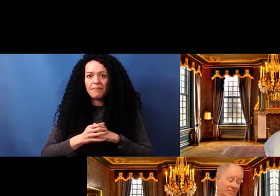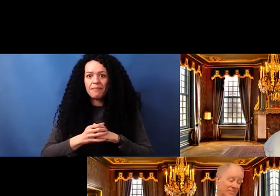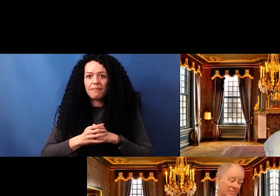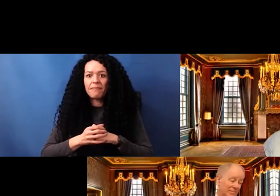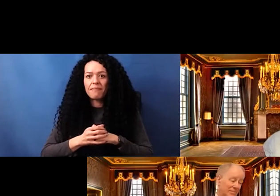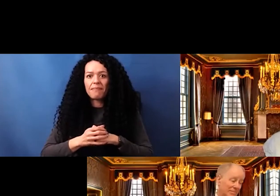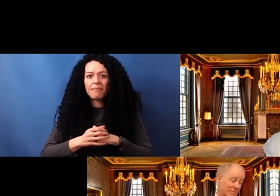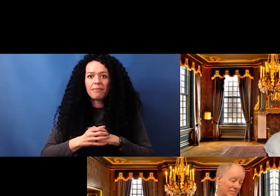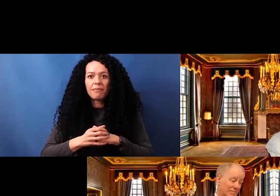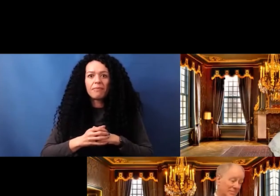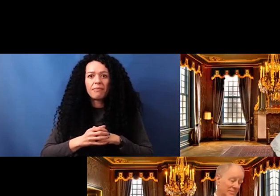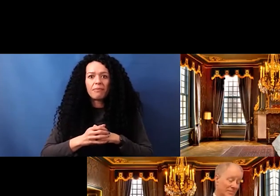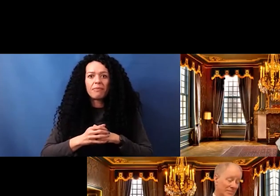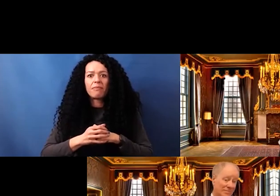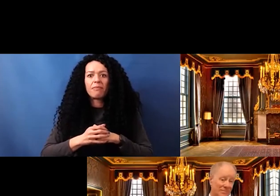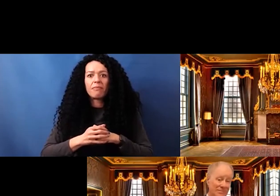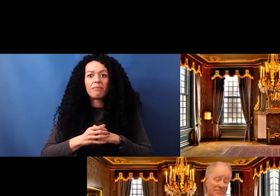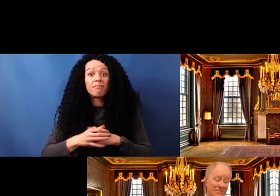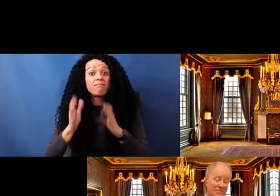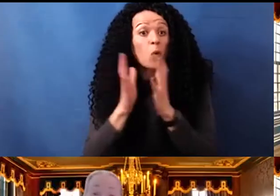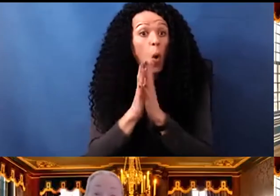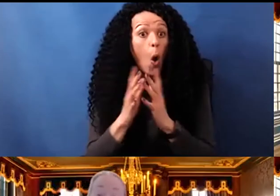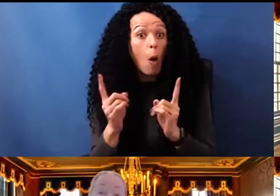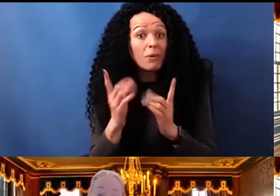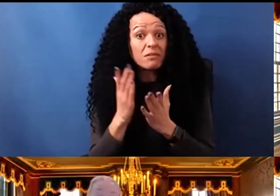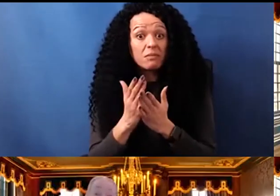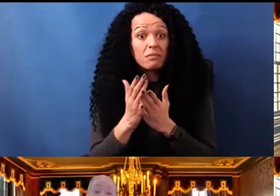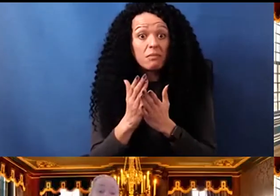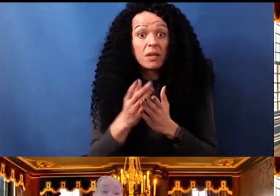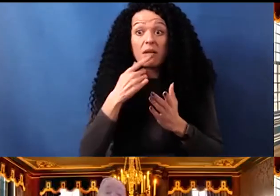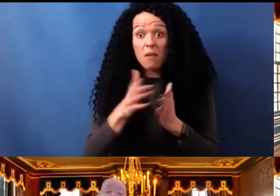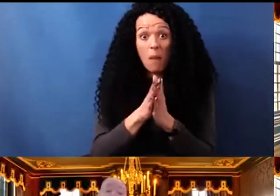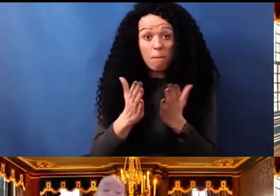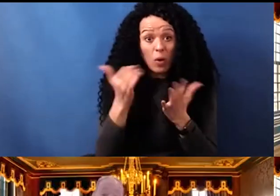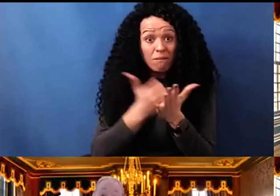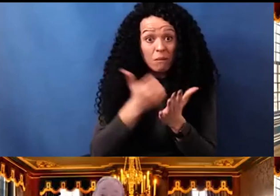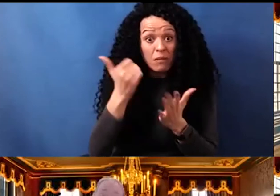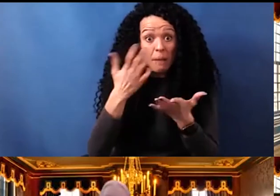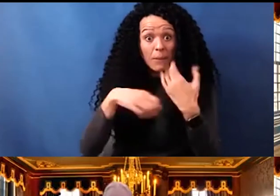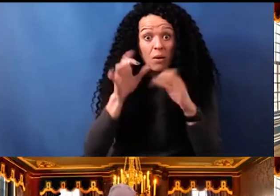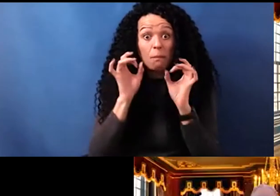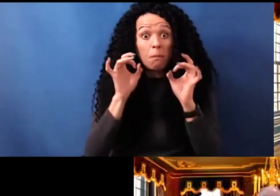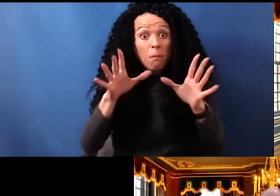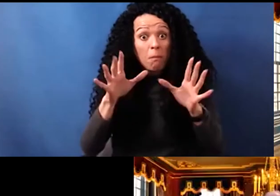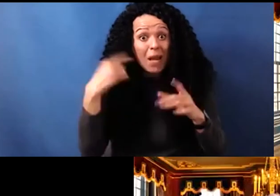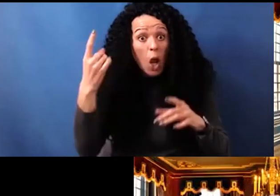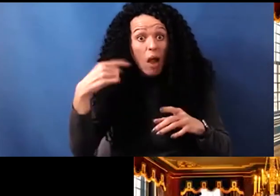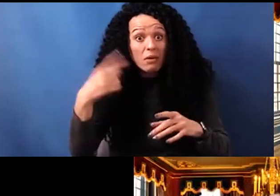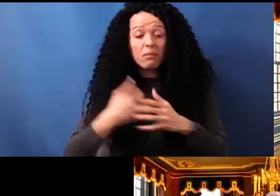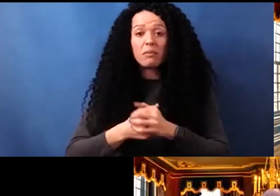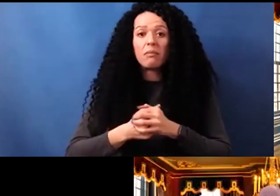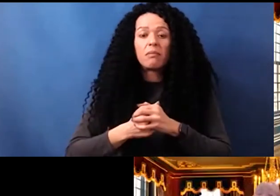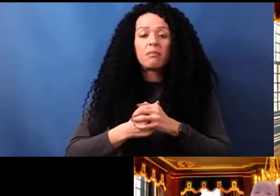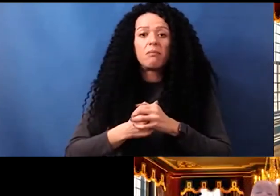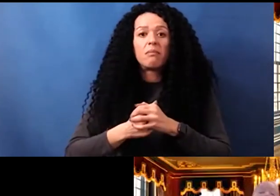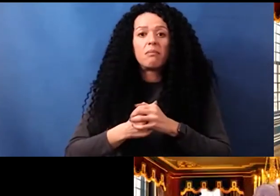failure. Oh no, quite the contrary. Its author became a celebrity in Victorian London. And it led